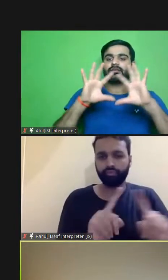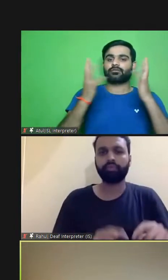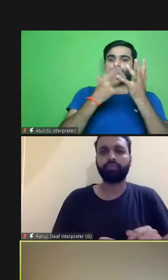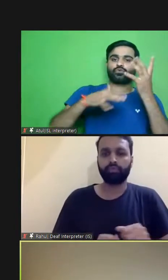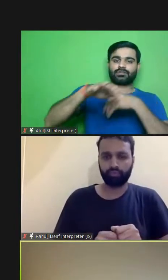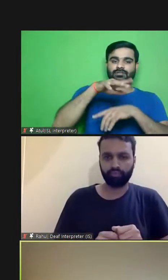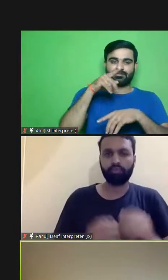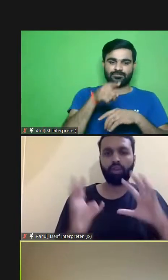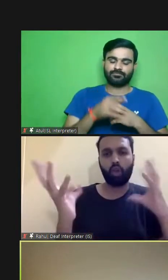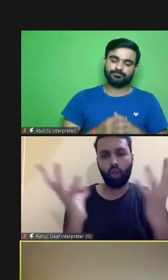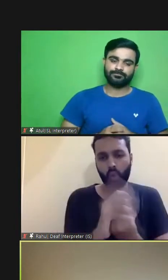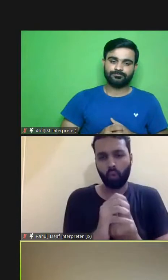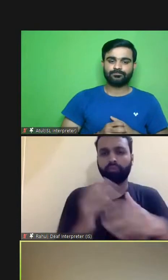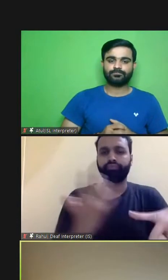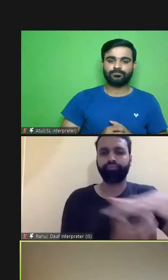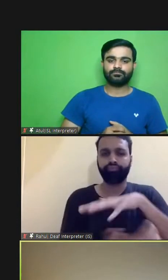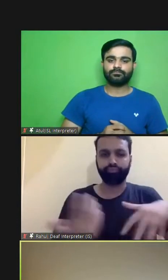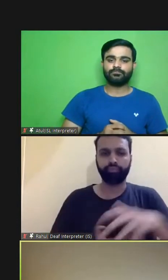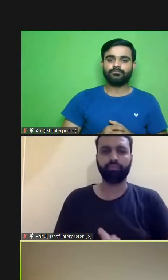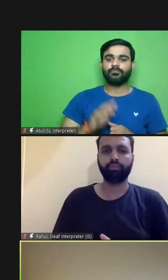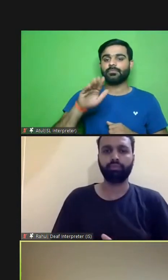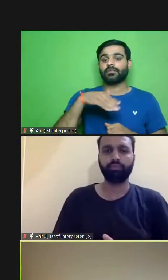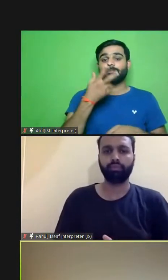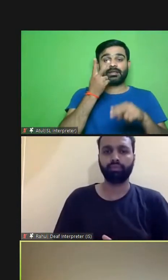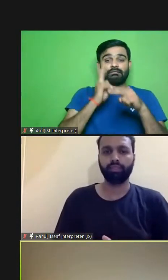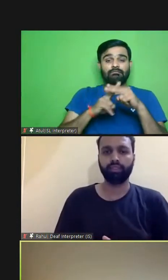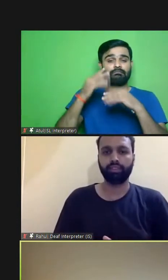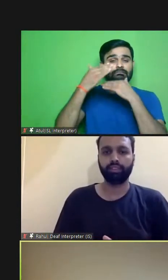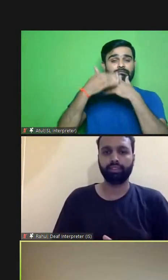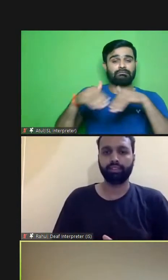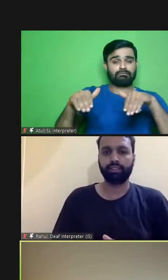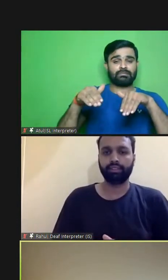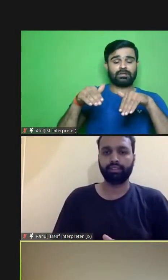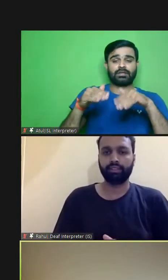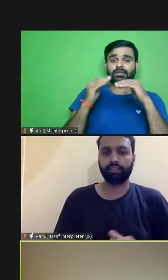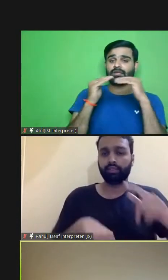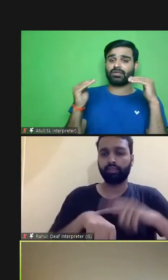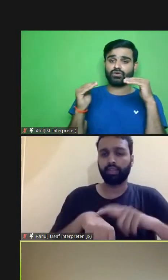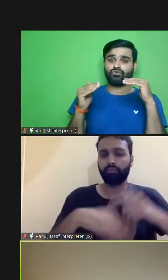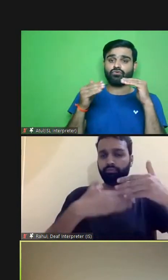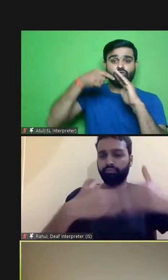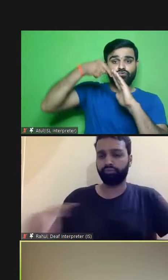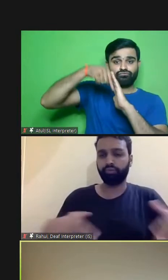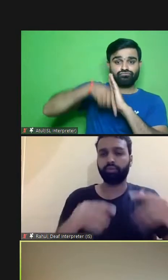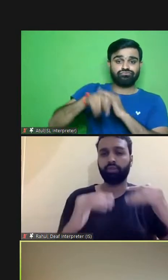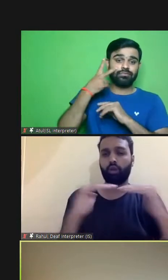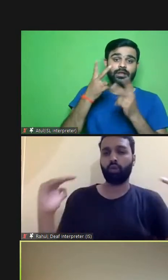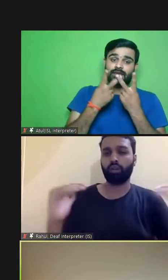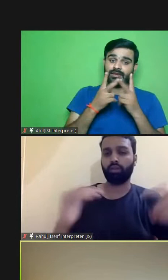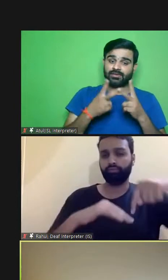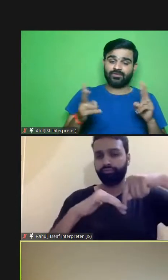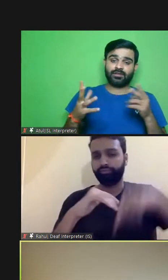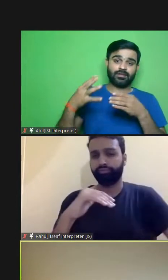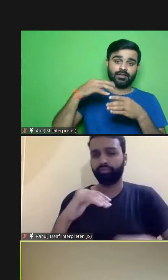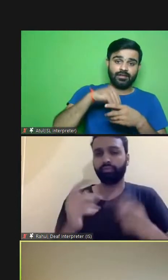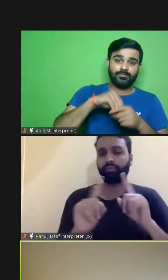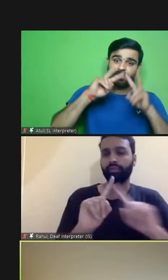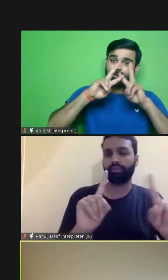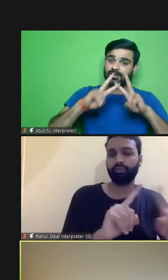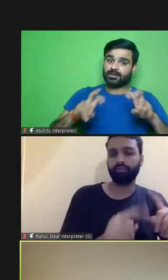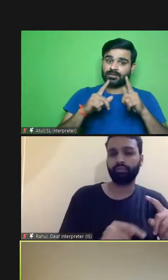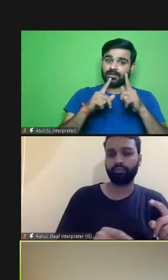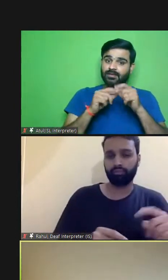differences. But there is still limited focus on inequity that goes beyond income differences, including the wider social determinants